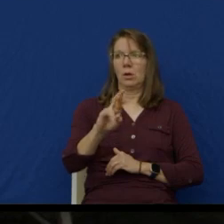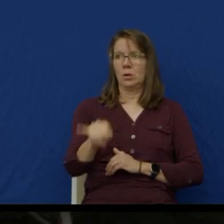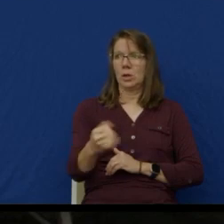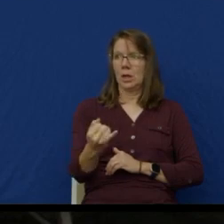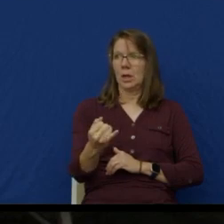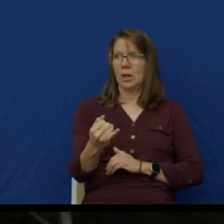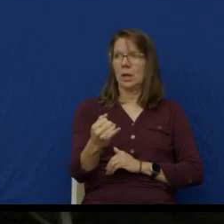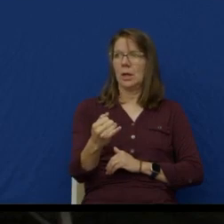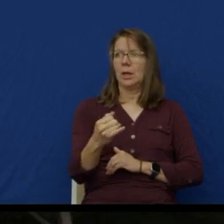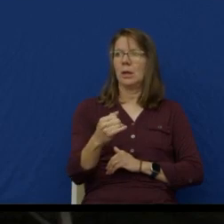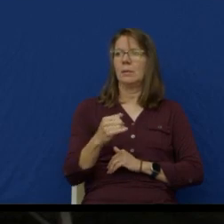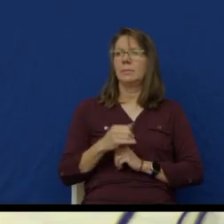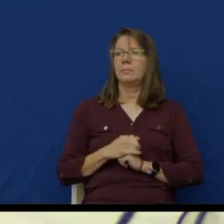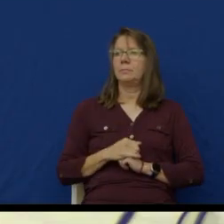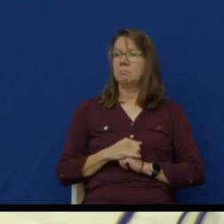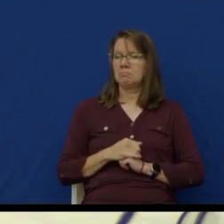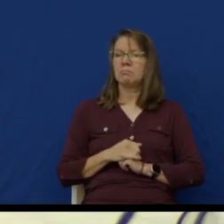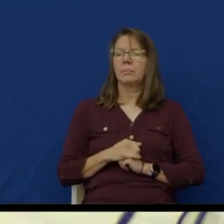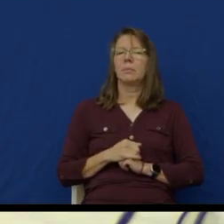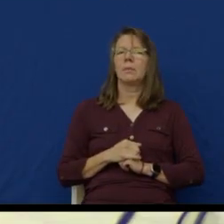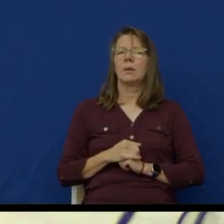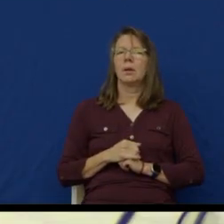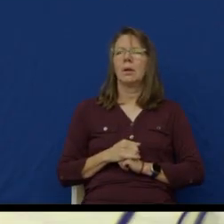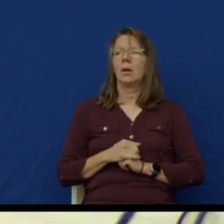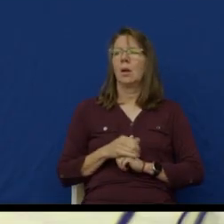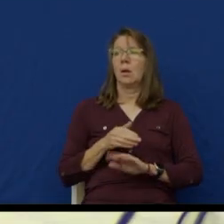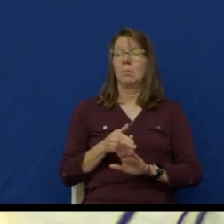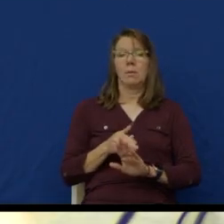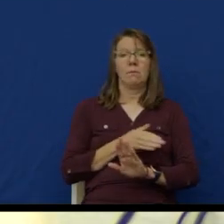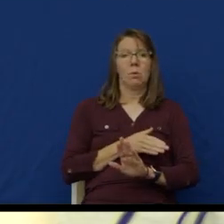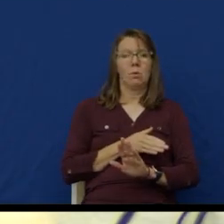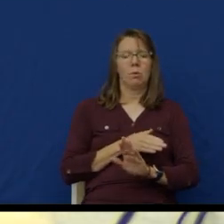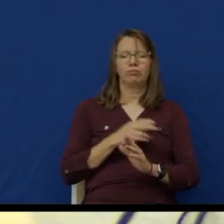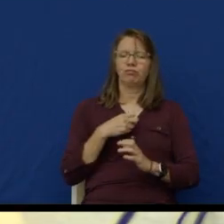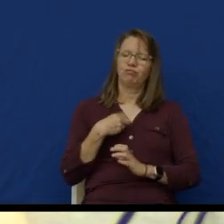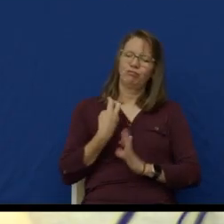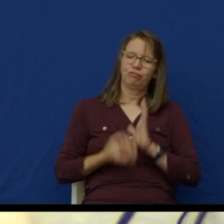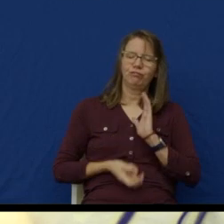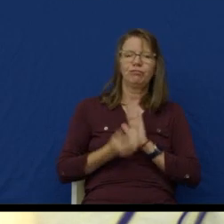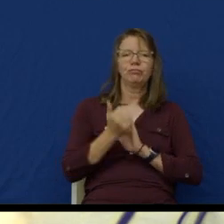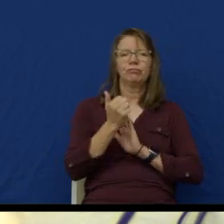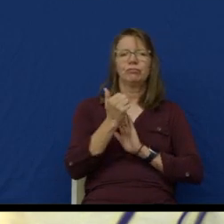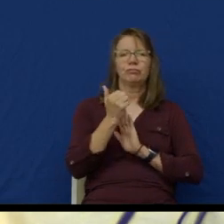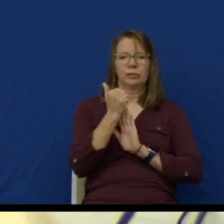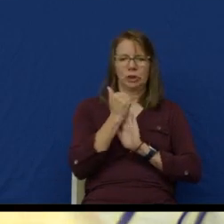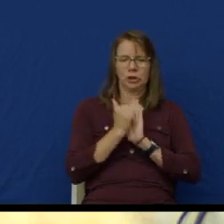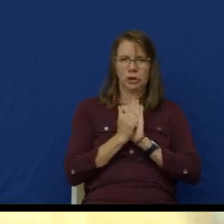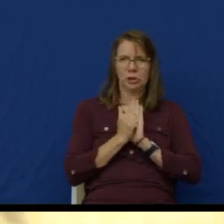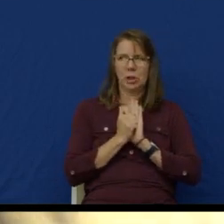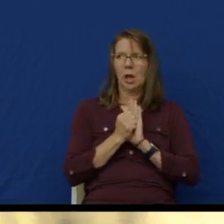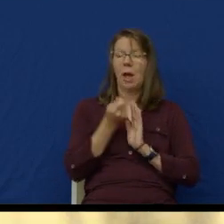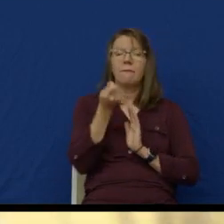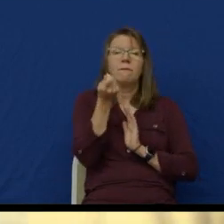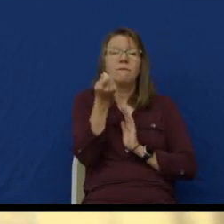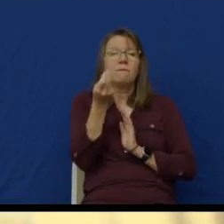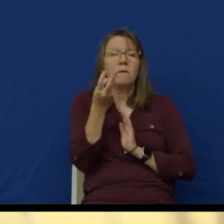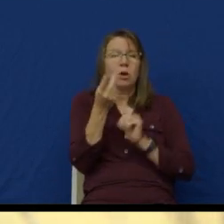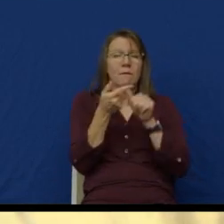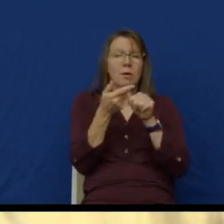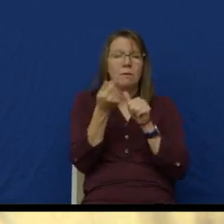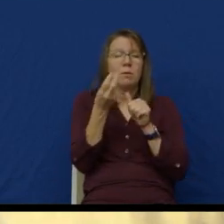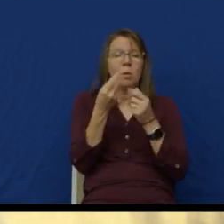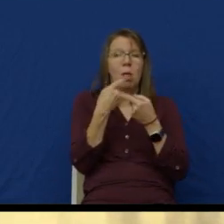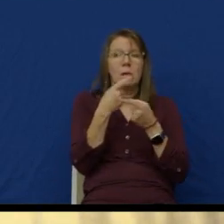quorum. Thank you. Before we get into the agenda, I have a few announcements.